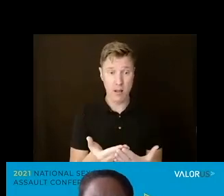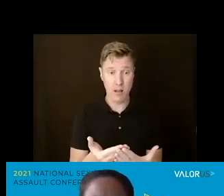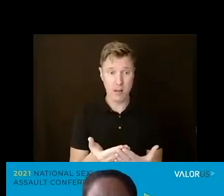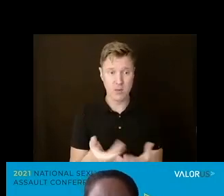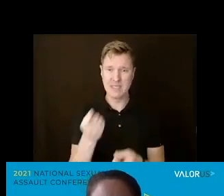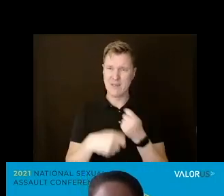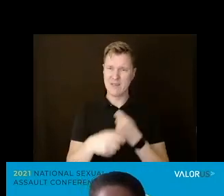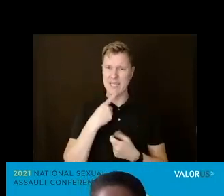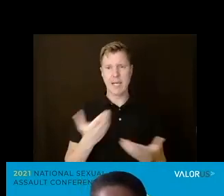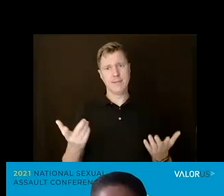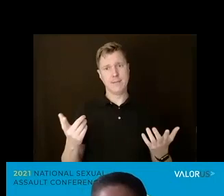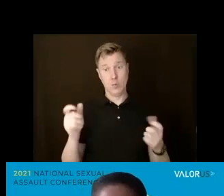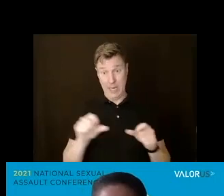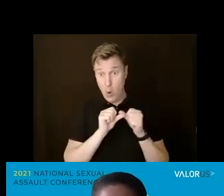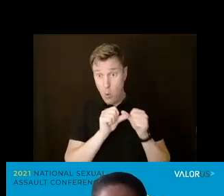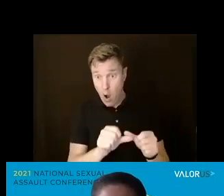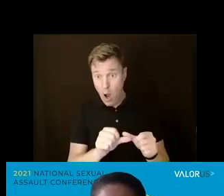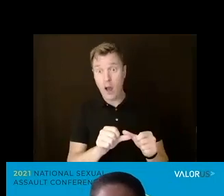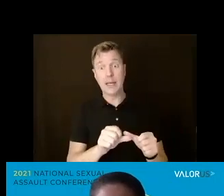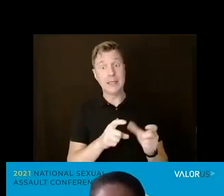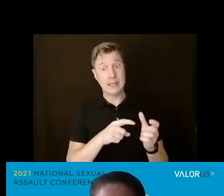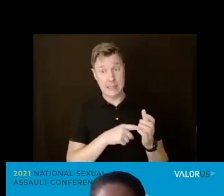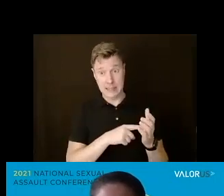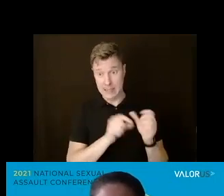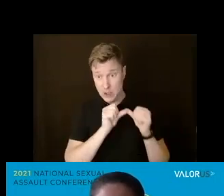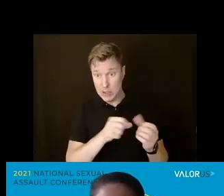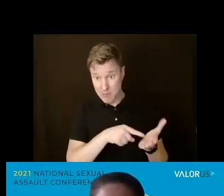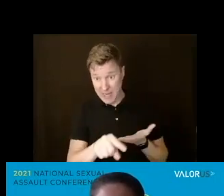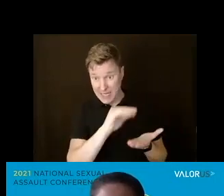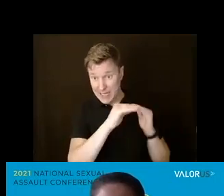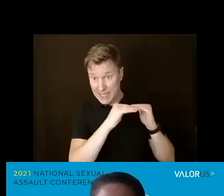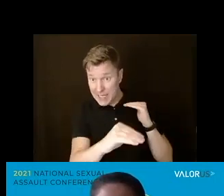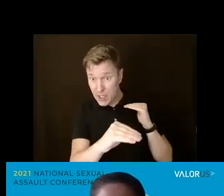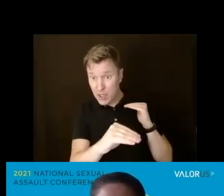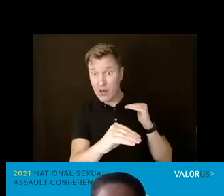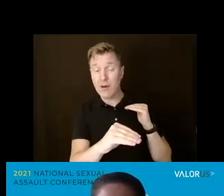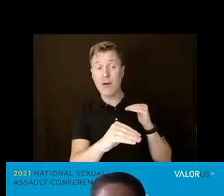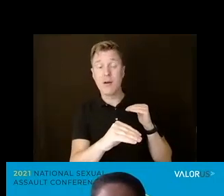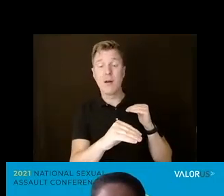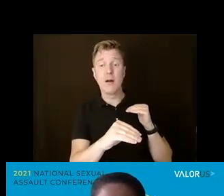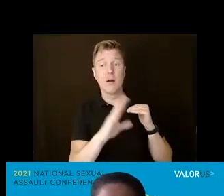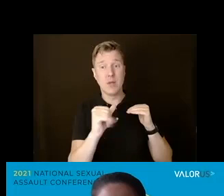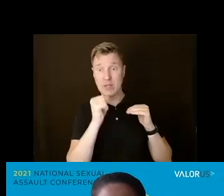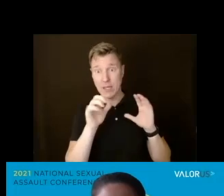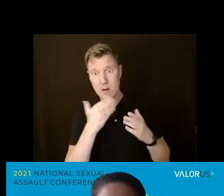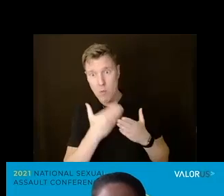saying, you can go on and you can keep getting paid here, that we would just have a difficult conversation with them to say, hey, this isn't working.